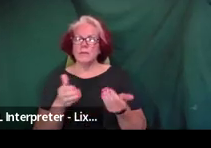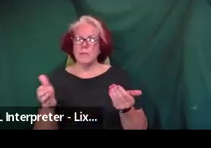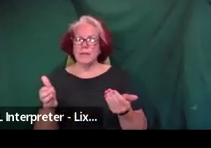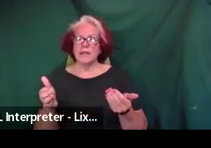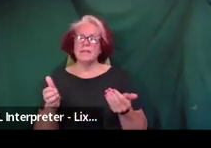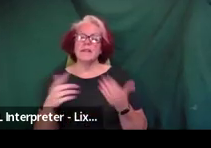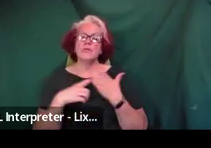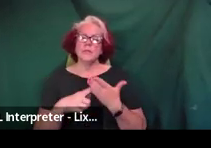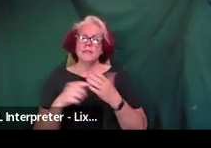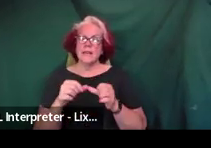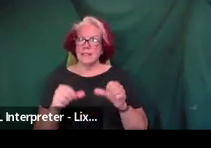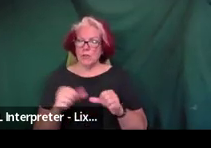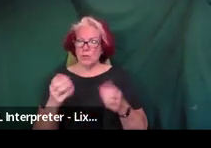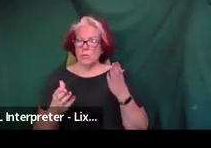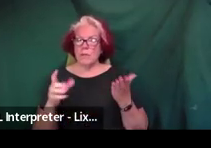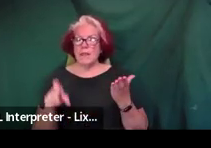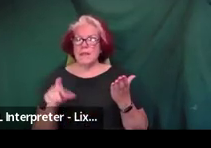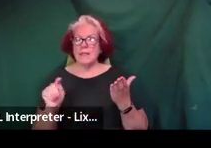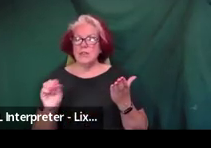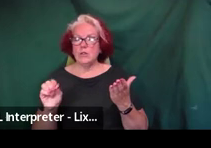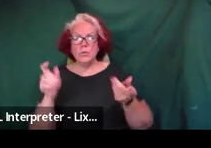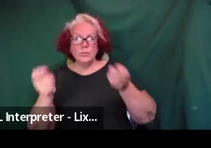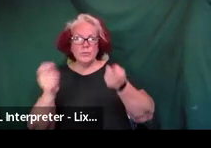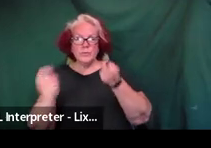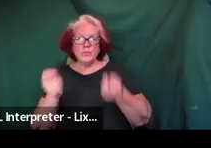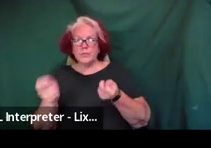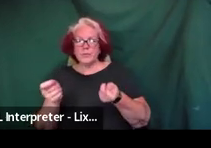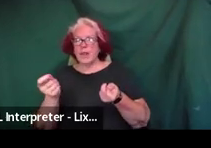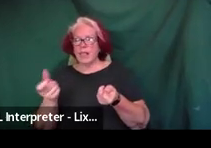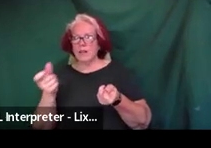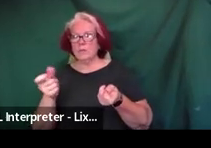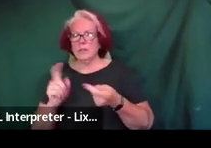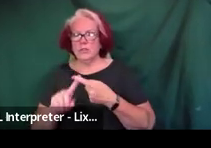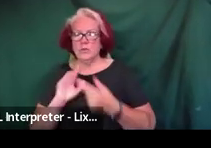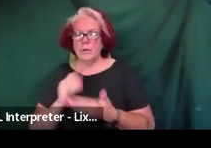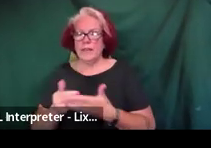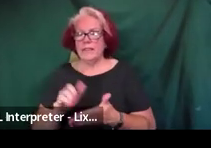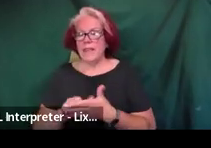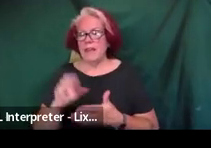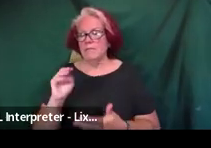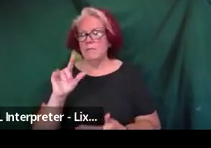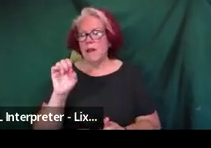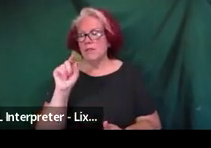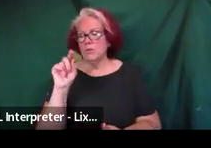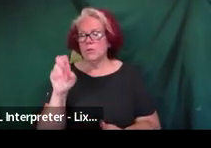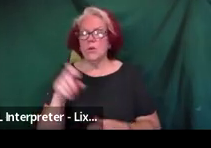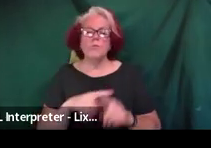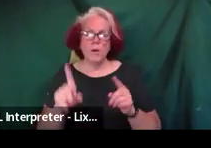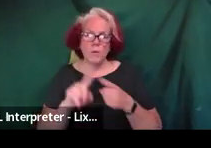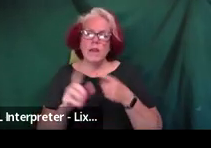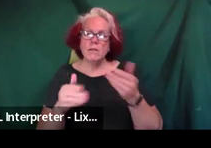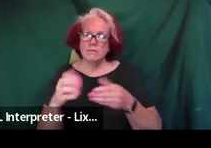discuss areas that we may need to tweak a little bit in order to hit that milestone, but we are definitely moving in the right